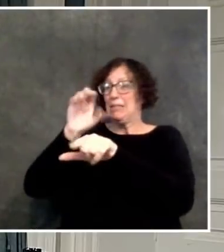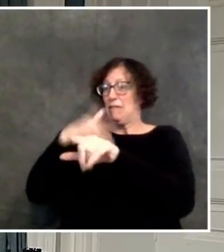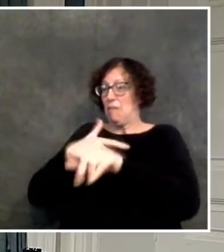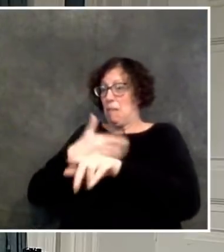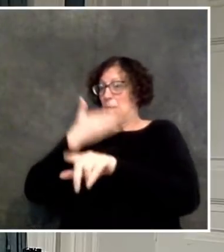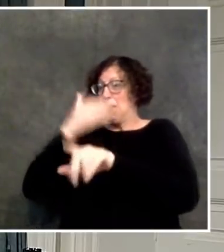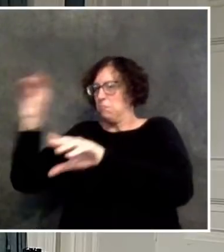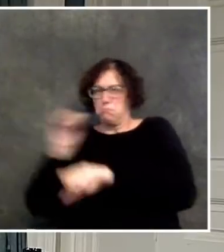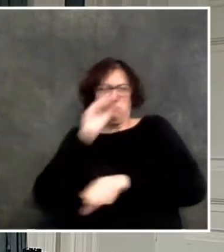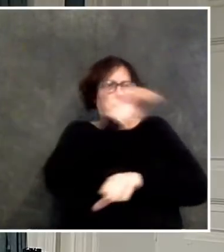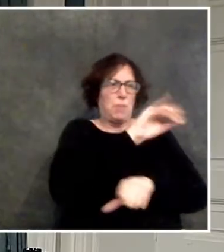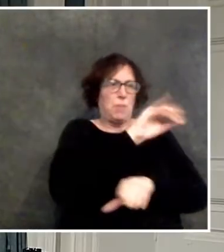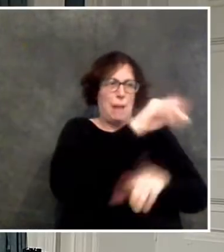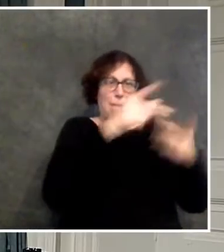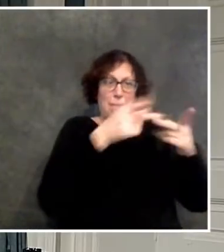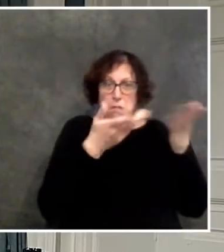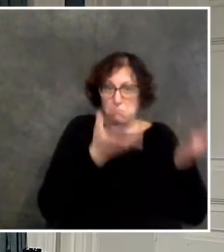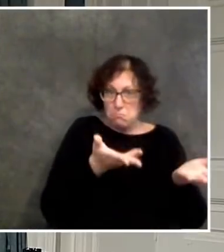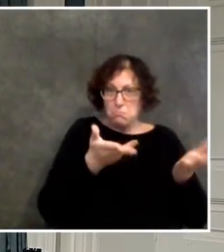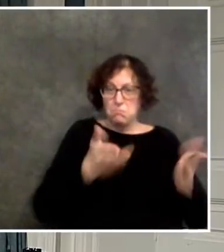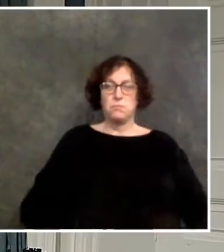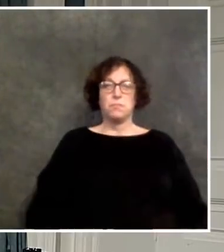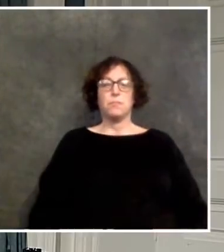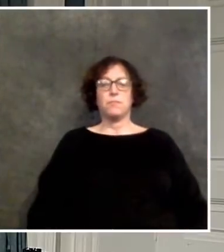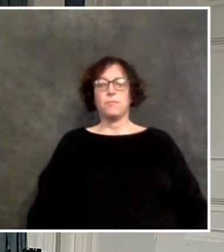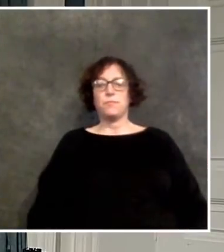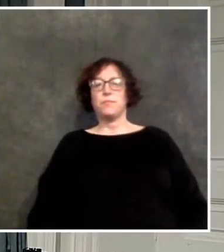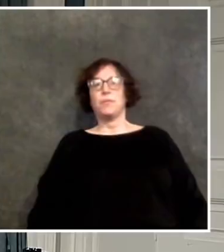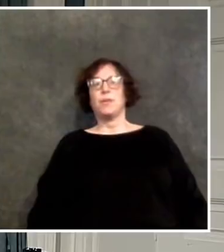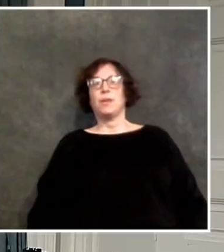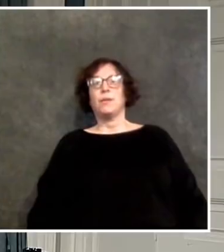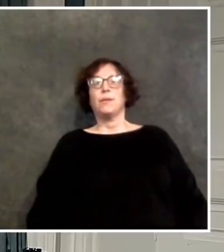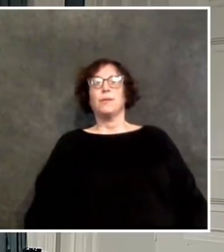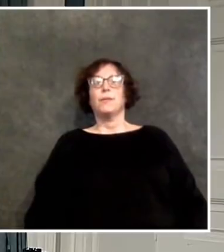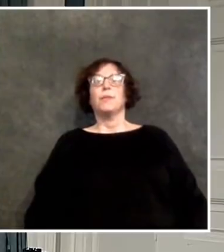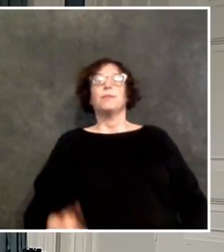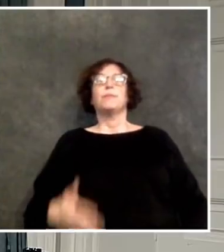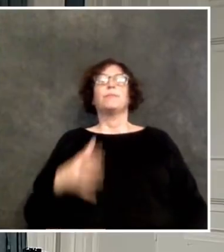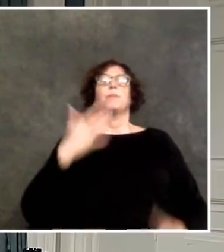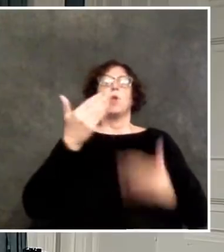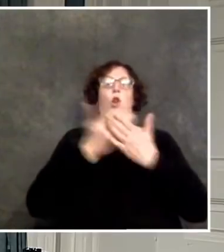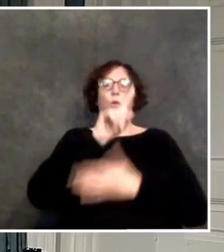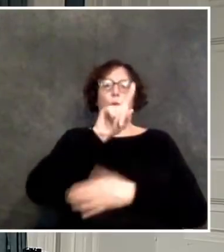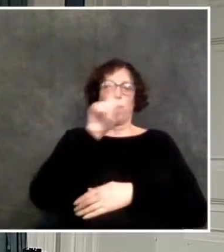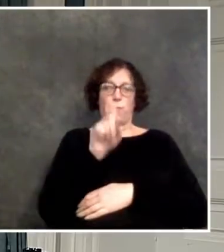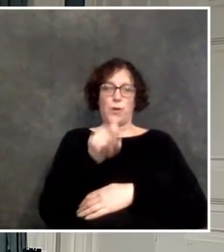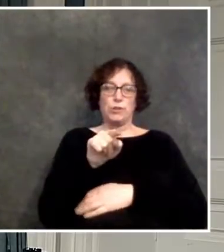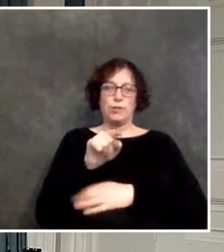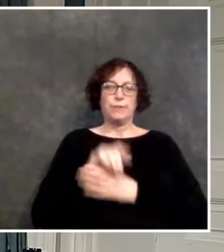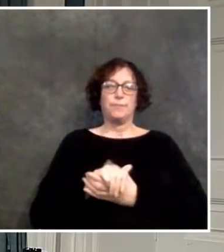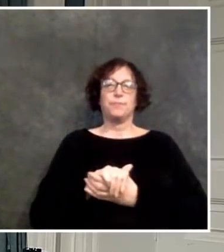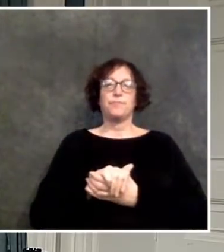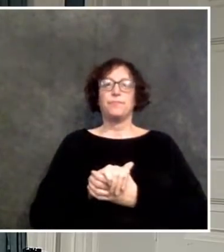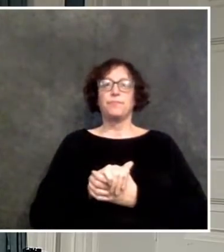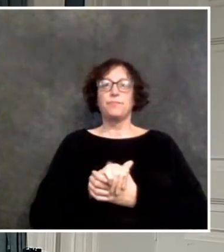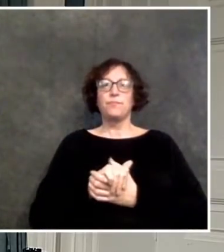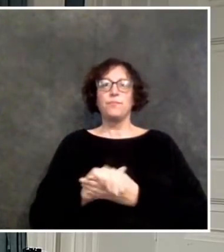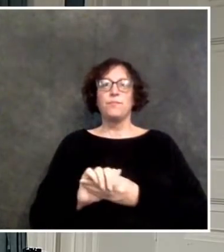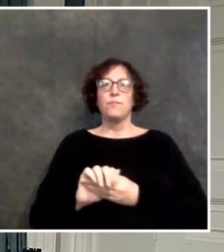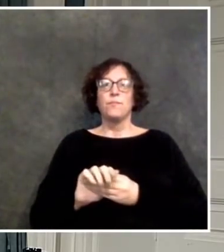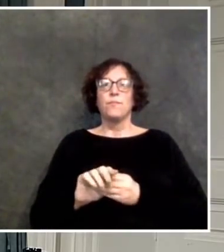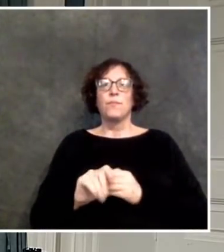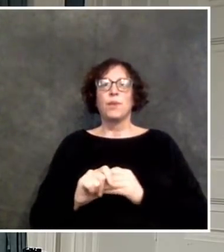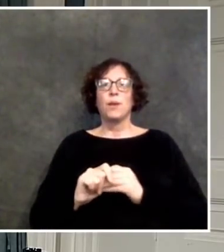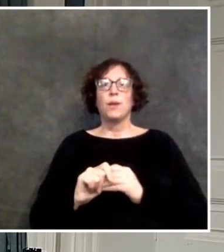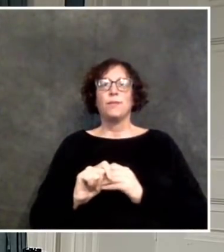you're contemplating any kind of enforcement there. Is it possible there could be fines, or maybe just